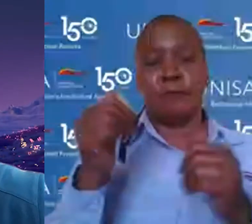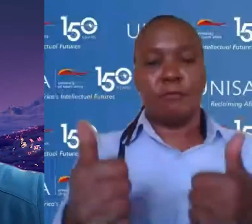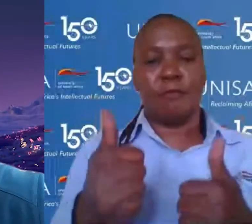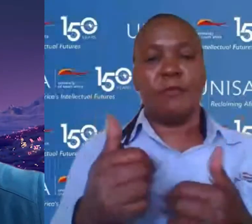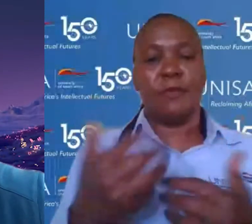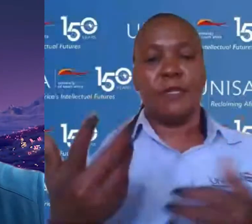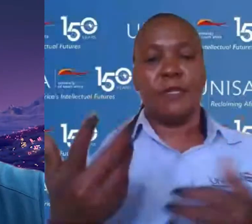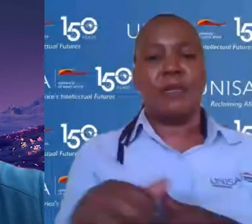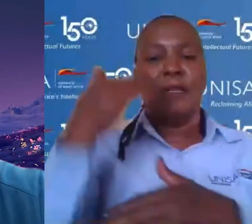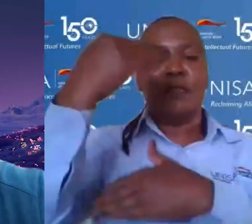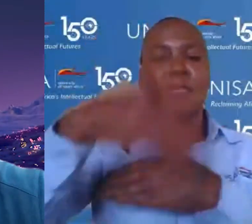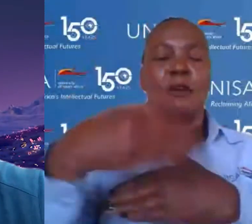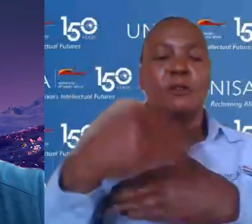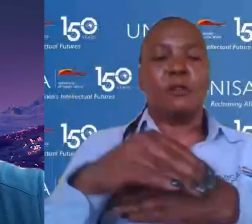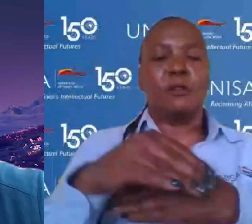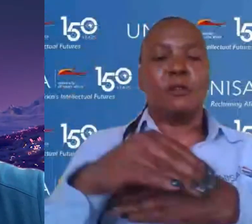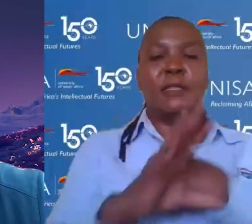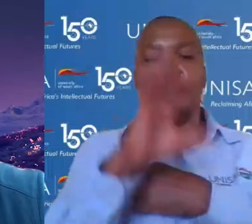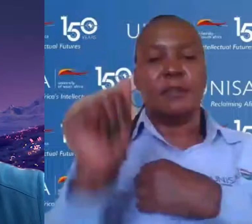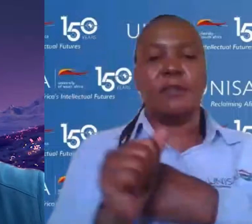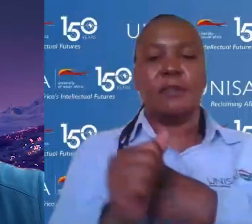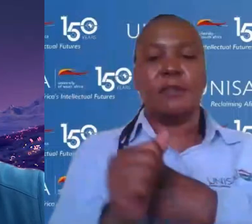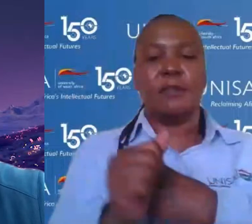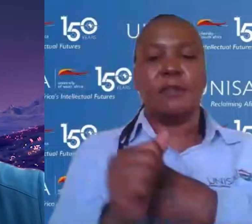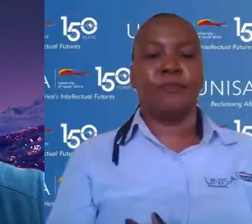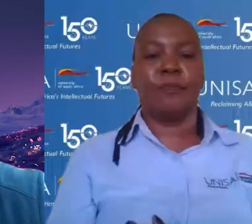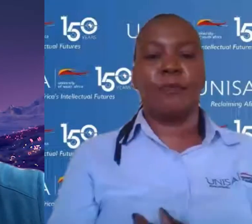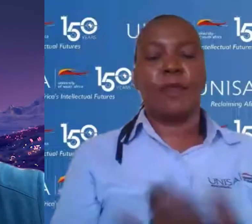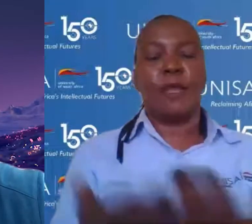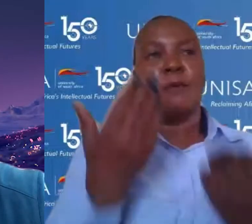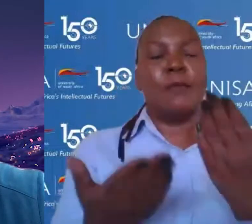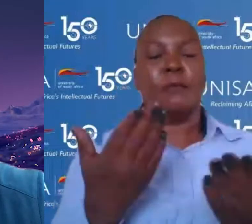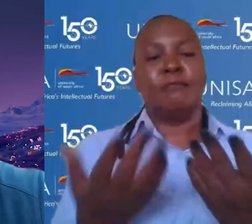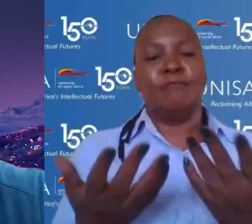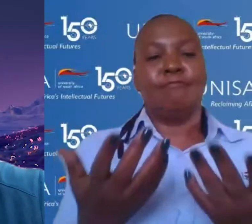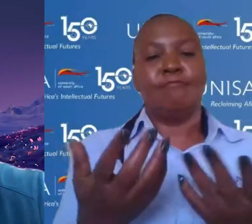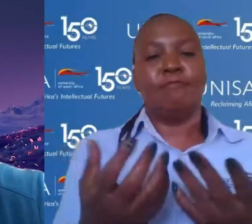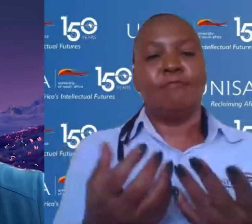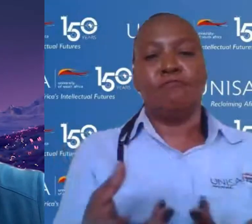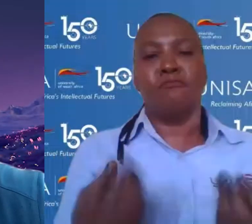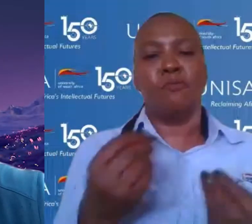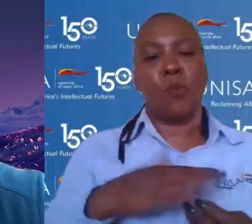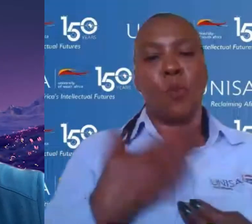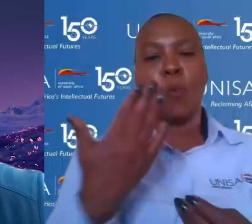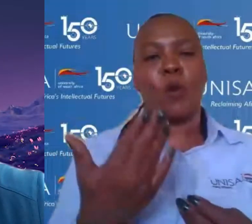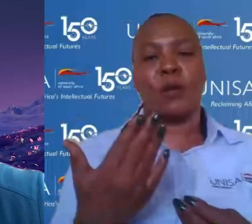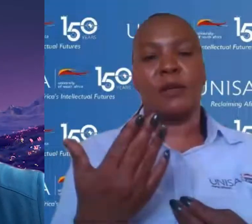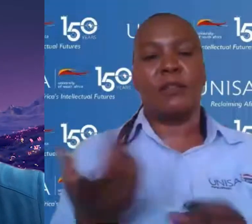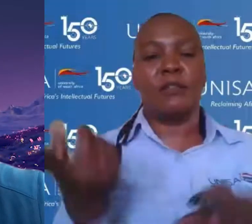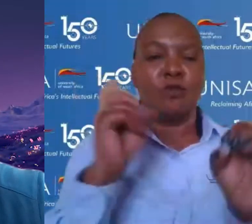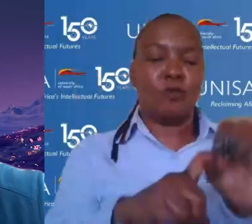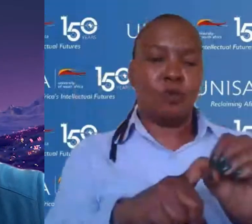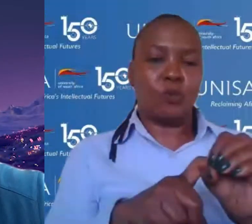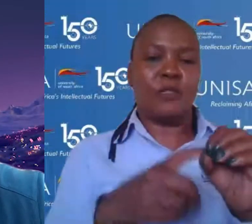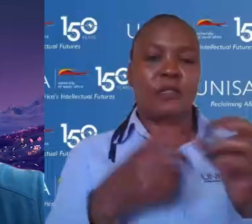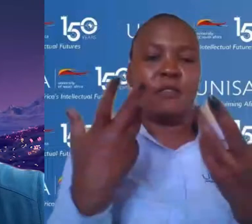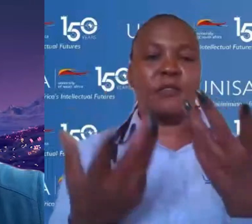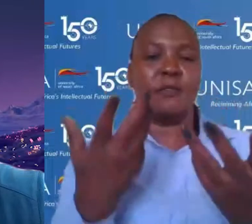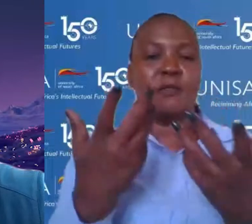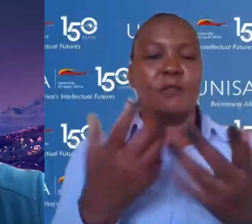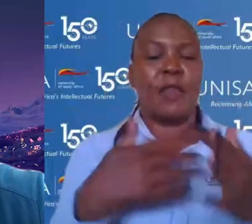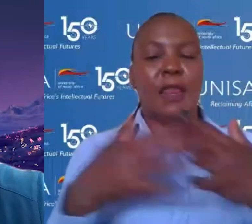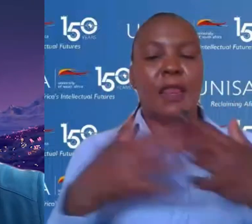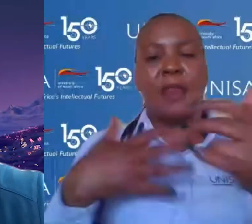Namibia. So you might want to just join any of the